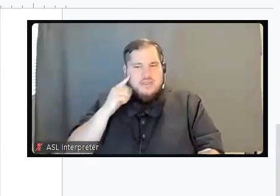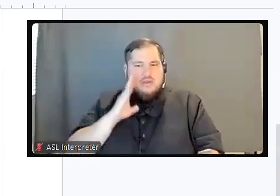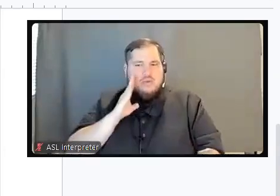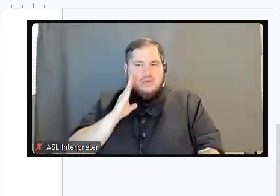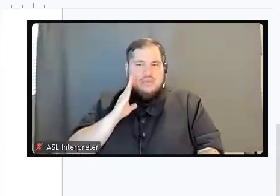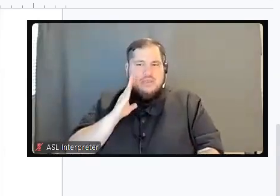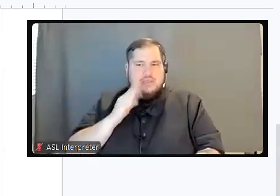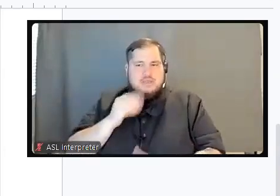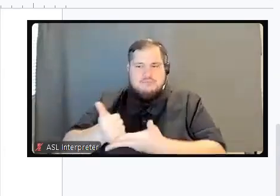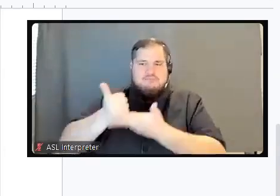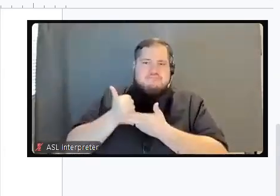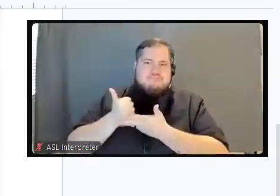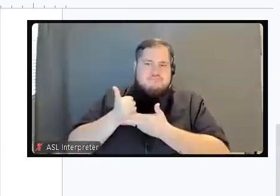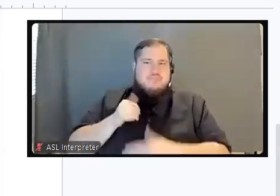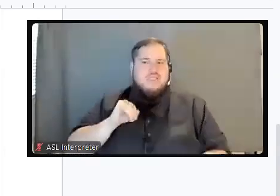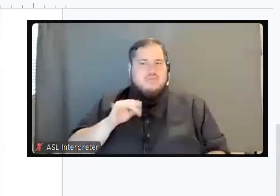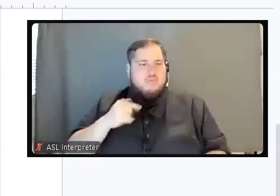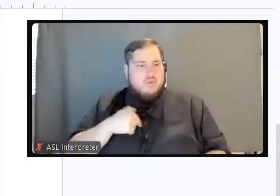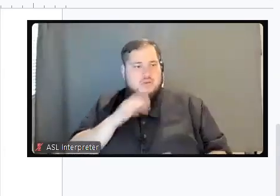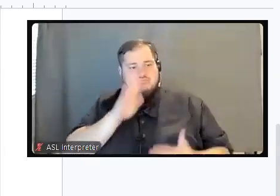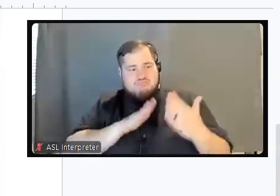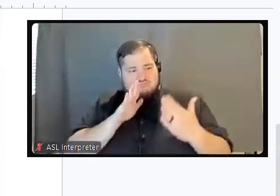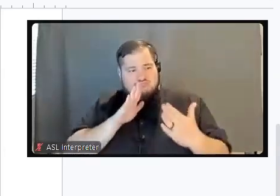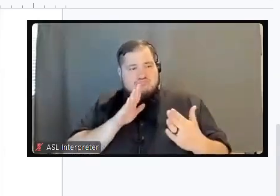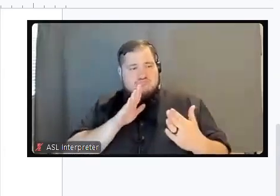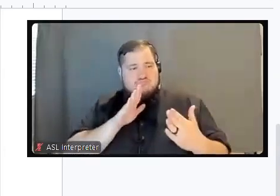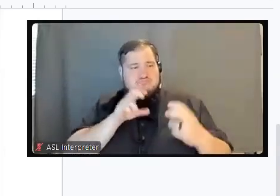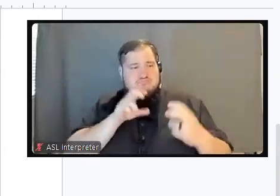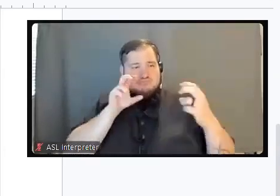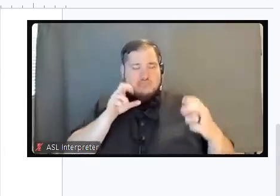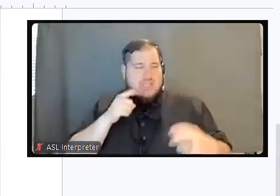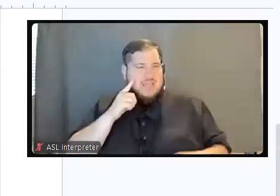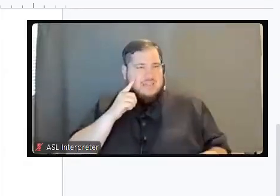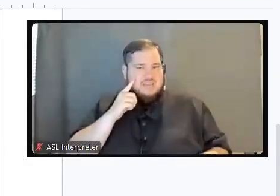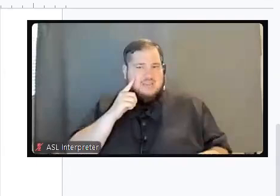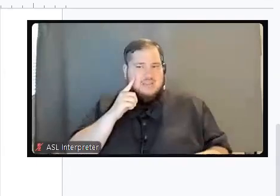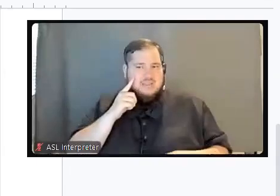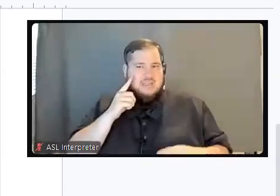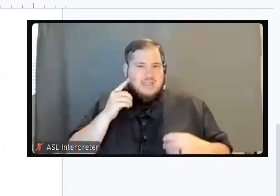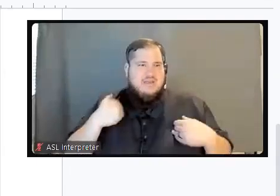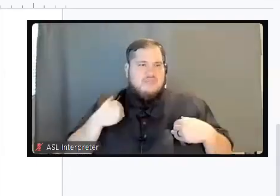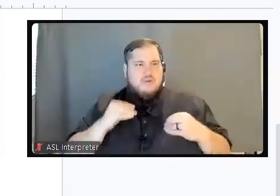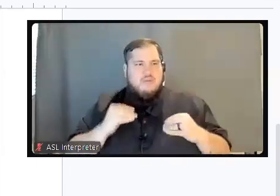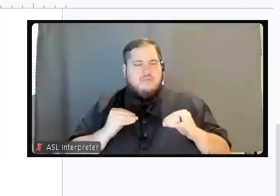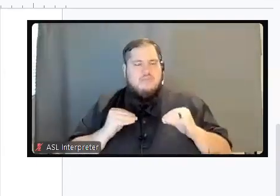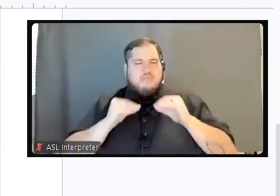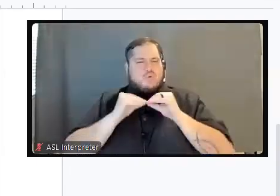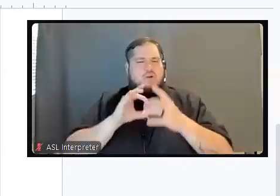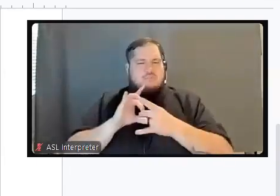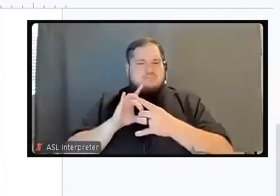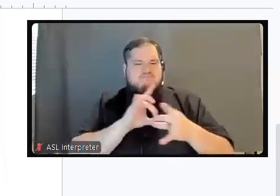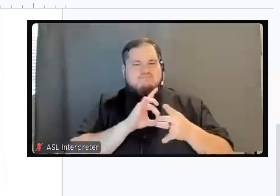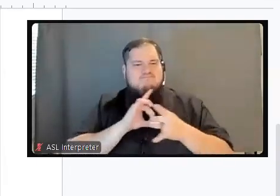we're face to face and in person, I just think it creates more connection, in my opinion.